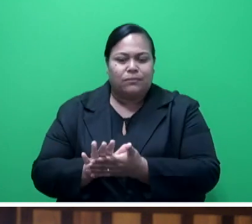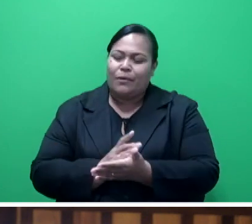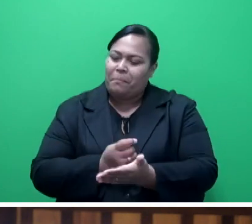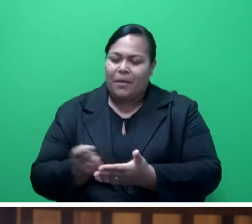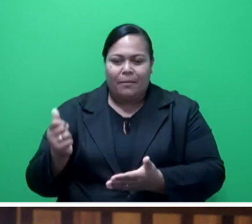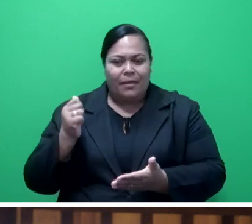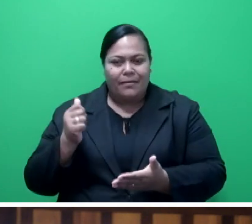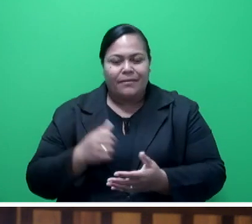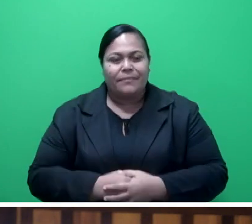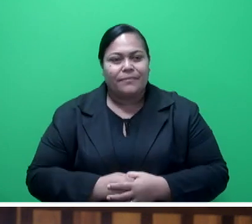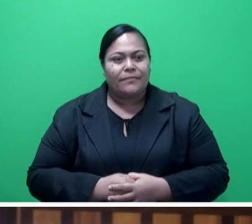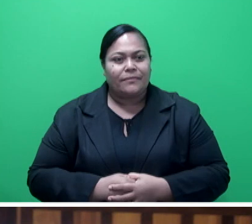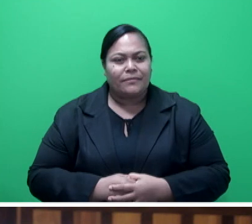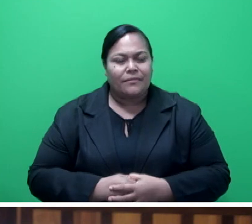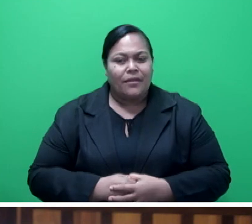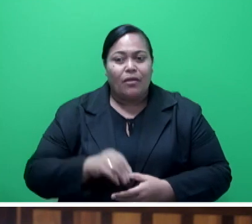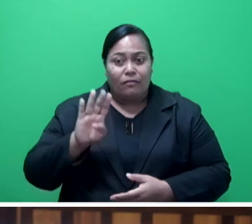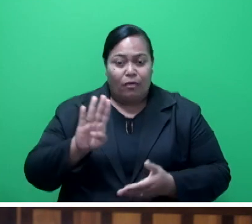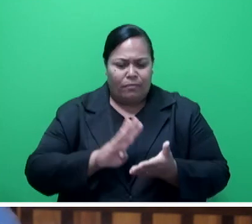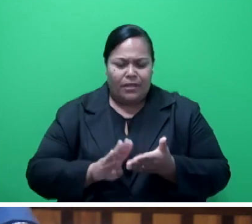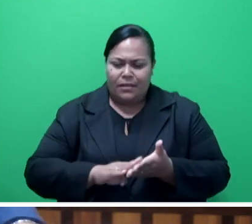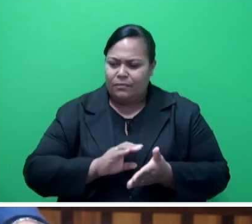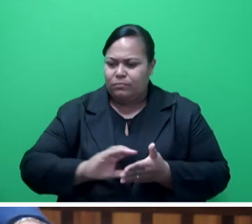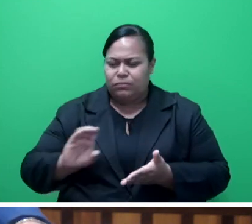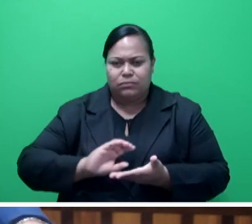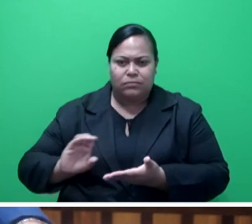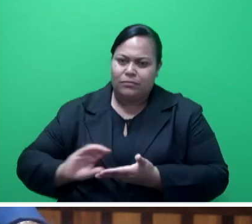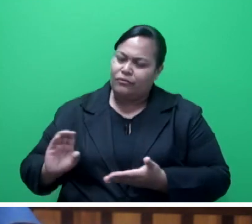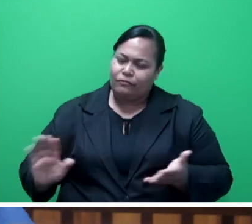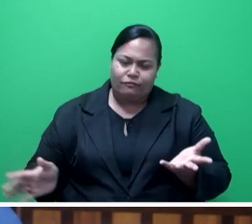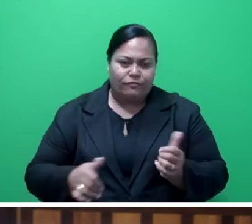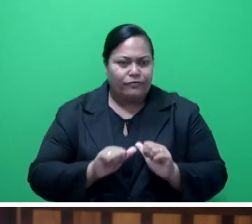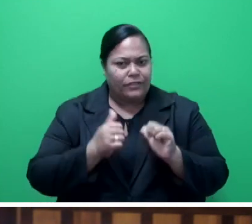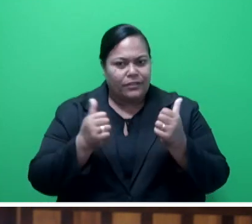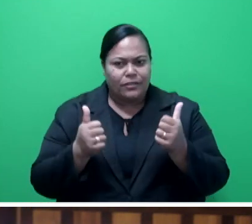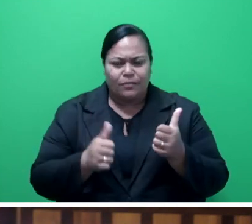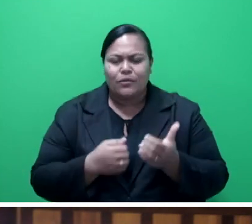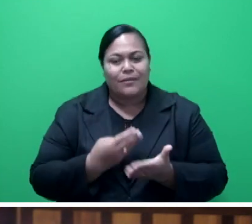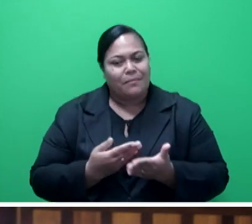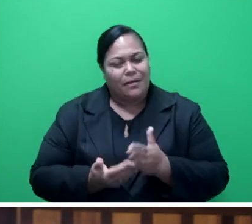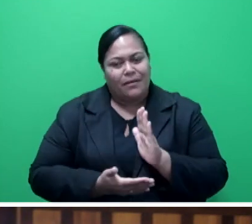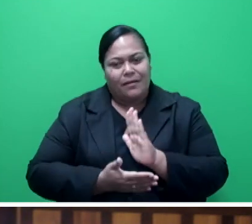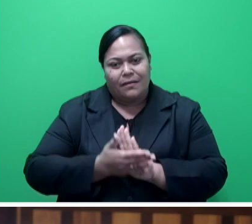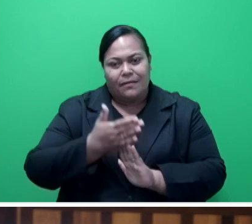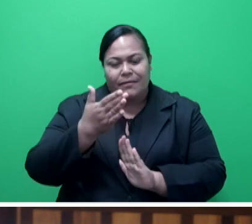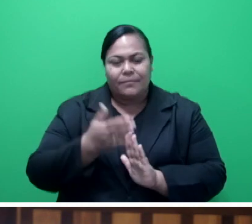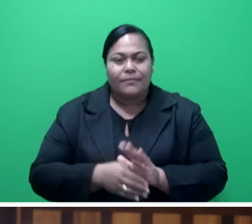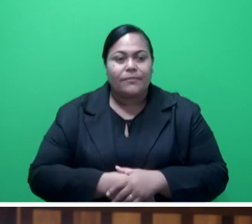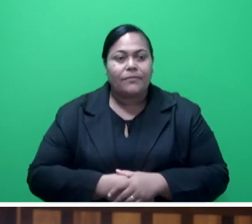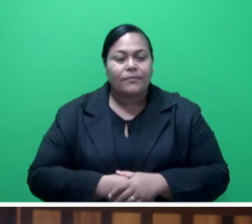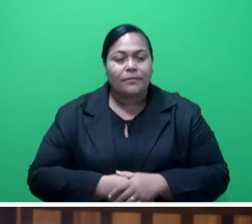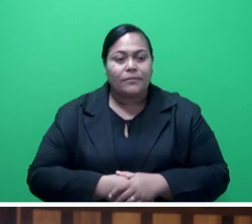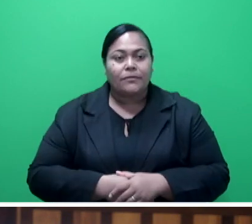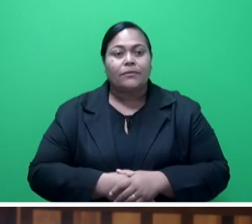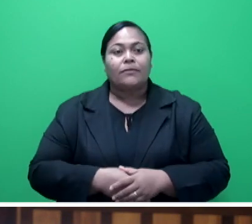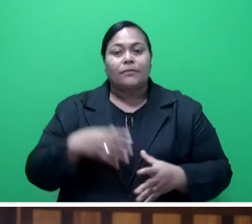additional 400,000 currently being wired to the program from the First Land Home program. A total of 213